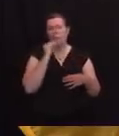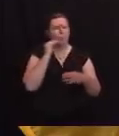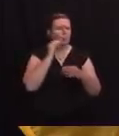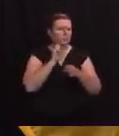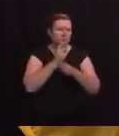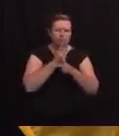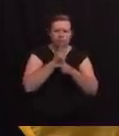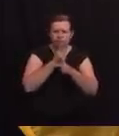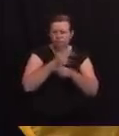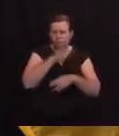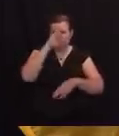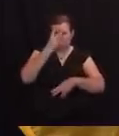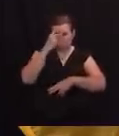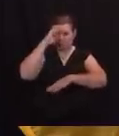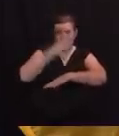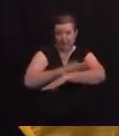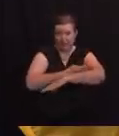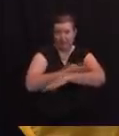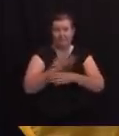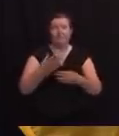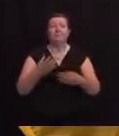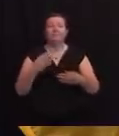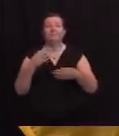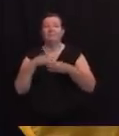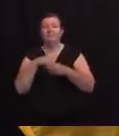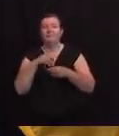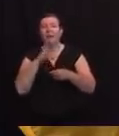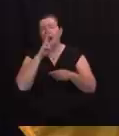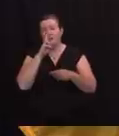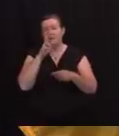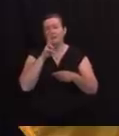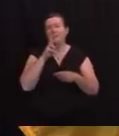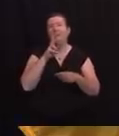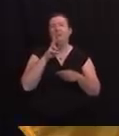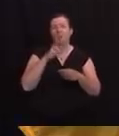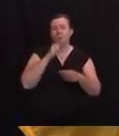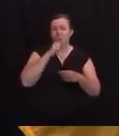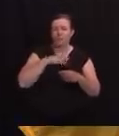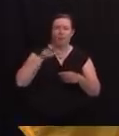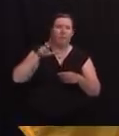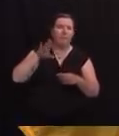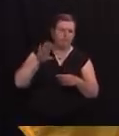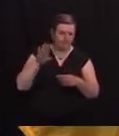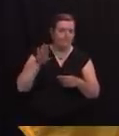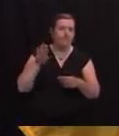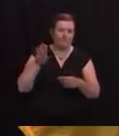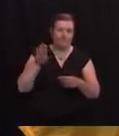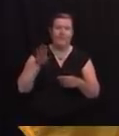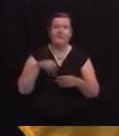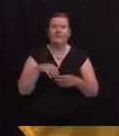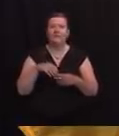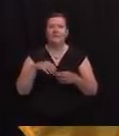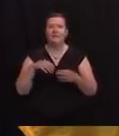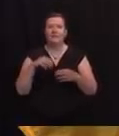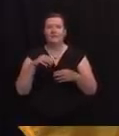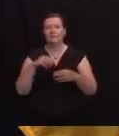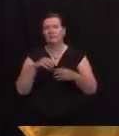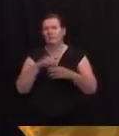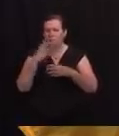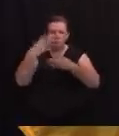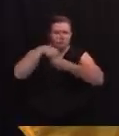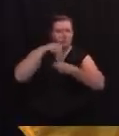active member of the Haddonfield Fortnightly Women's Club, which has played a deep role in the borough's civic life for